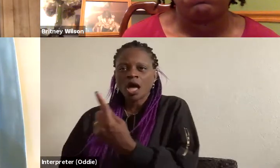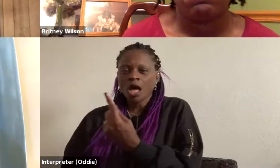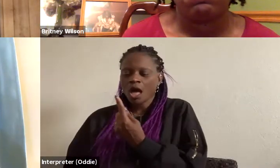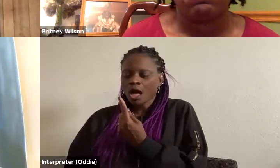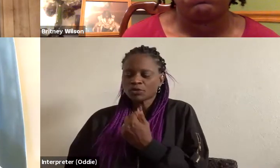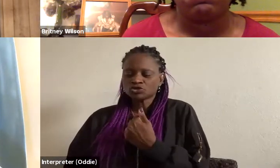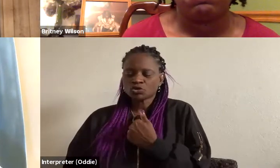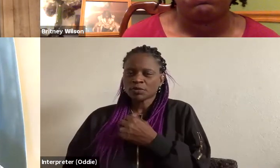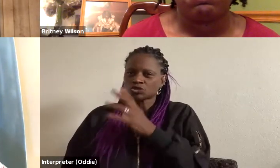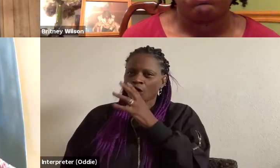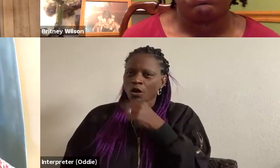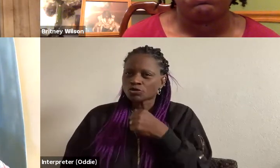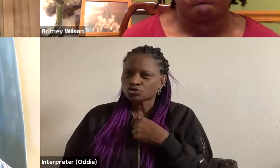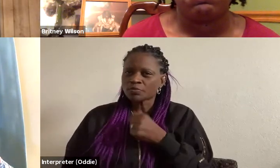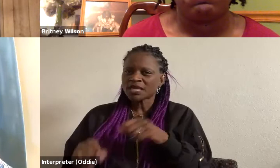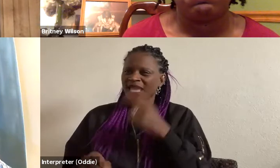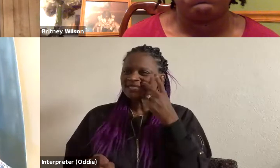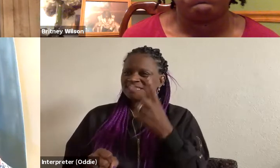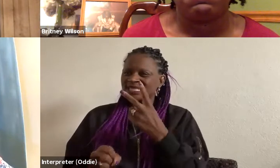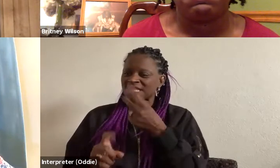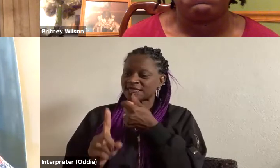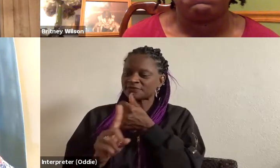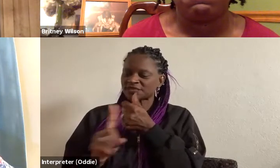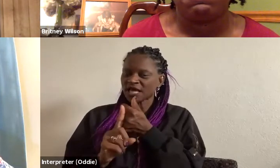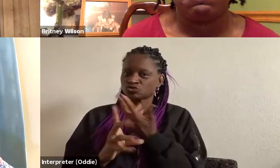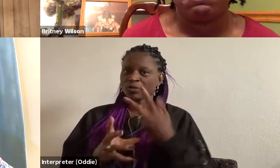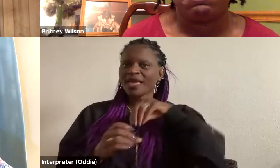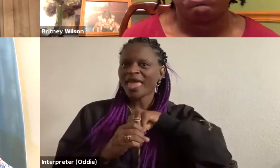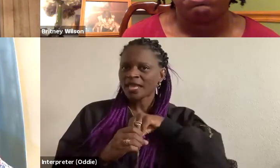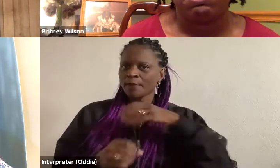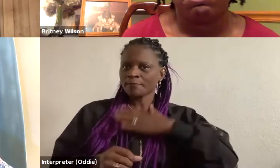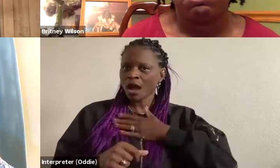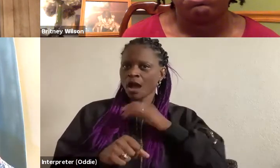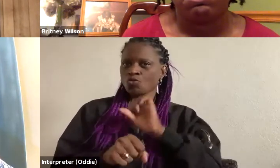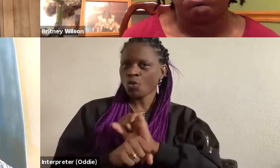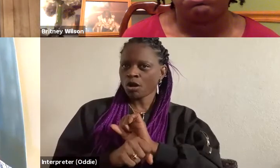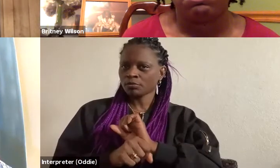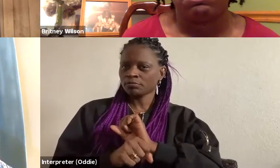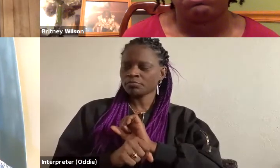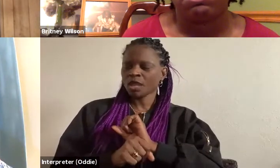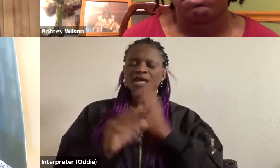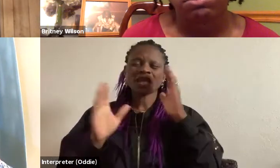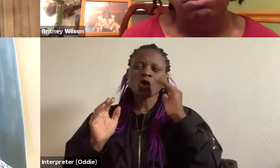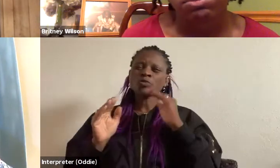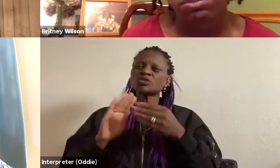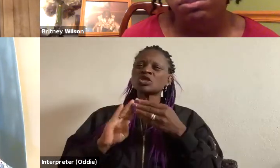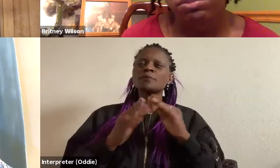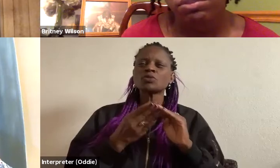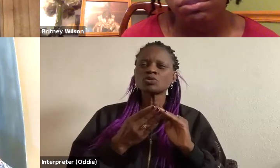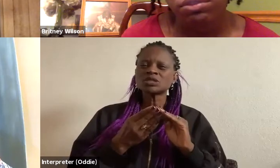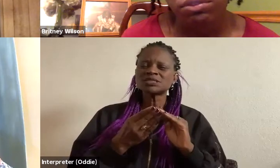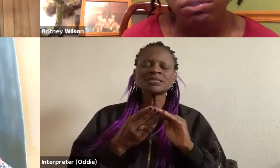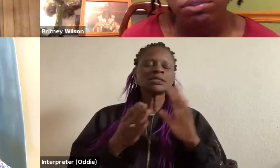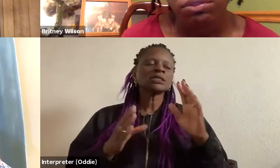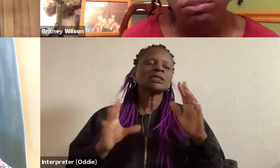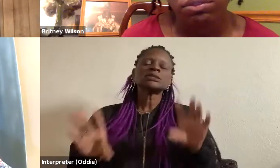can see themselves in my work. And I think that I hope that the community as a whole does a better job, you know,